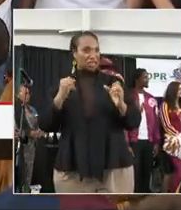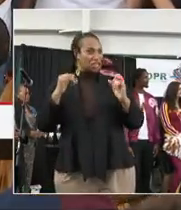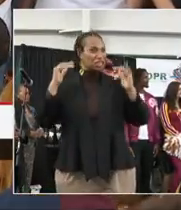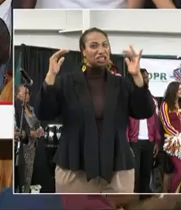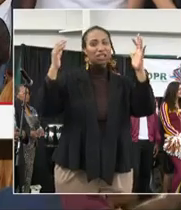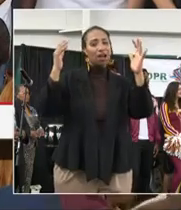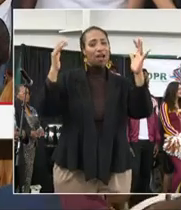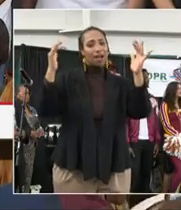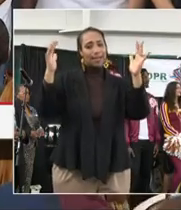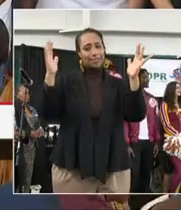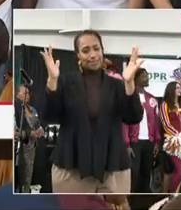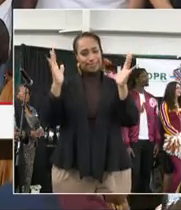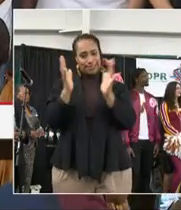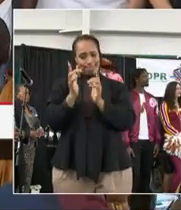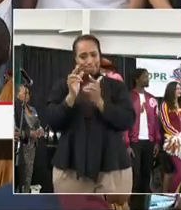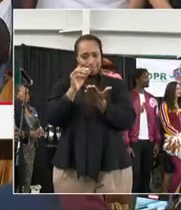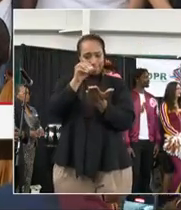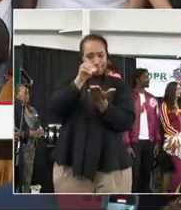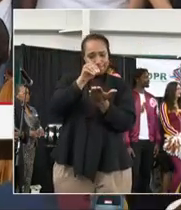fewer dollars.